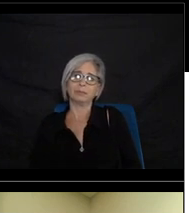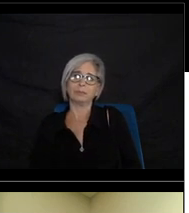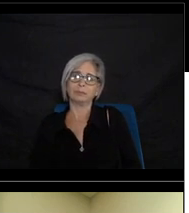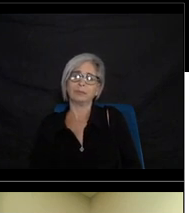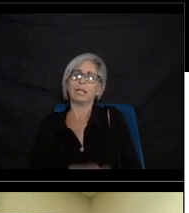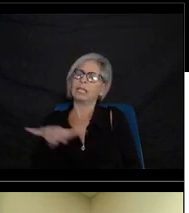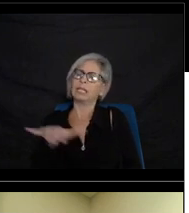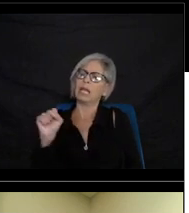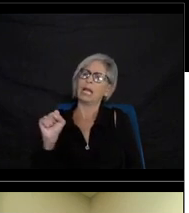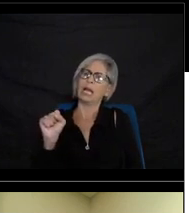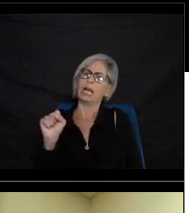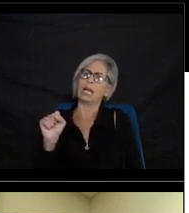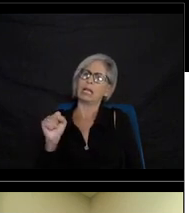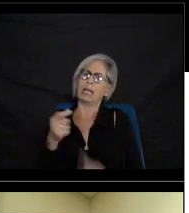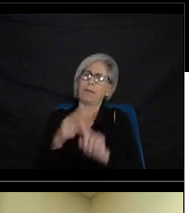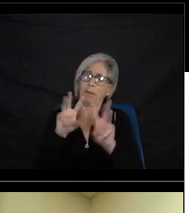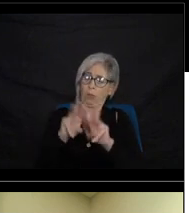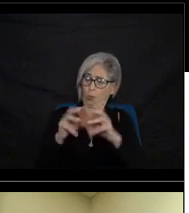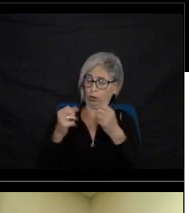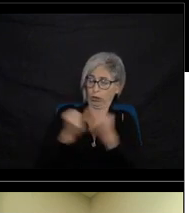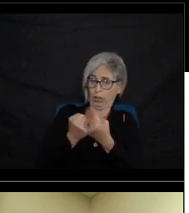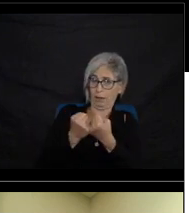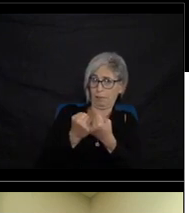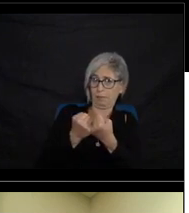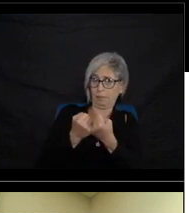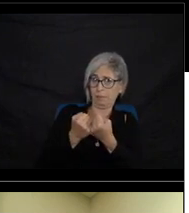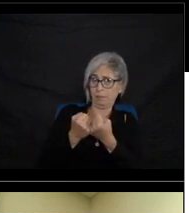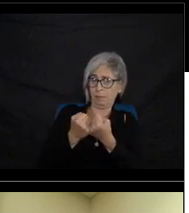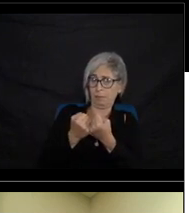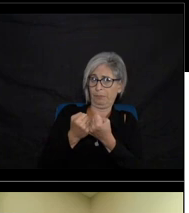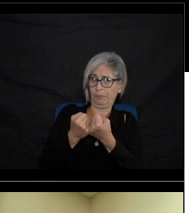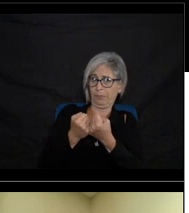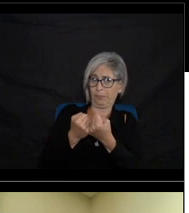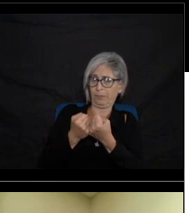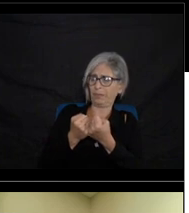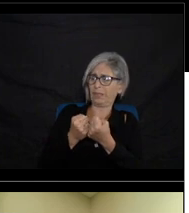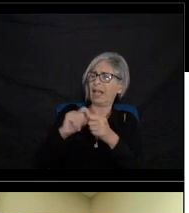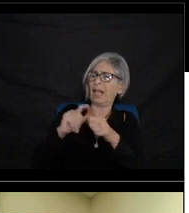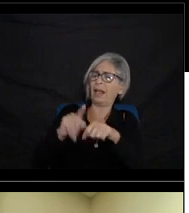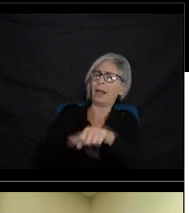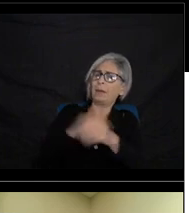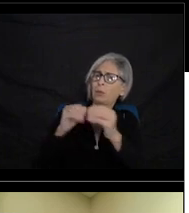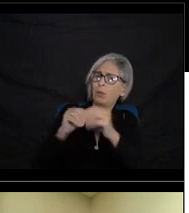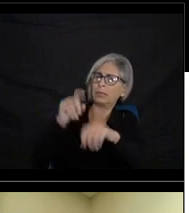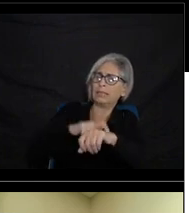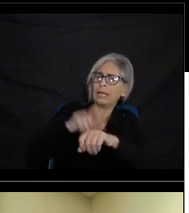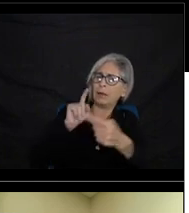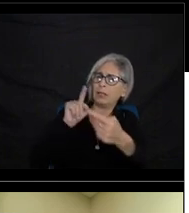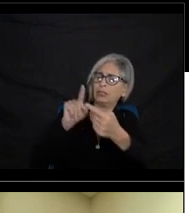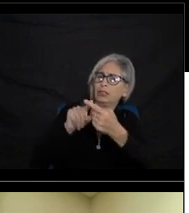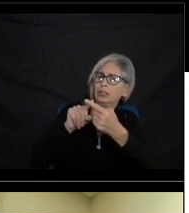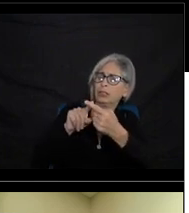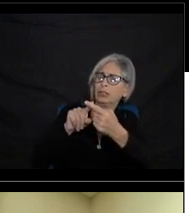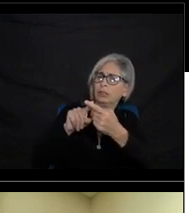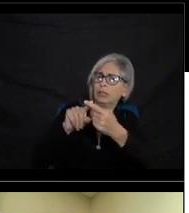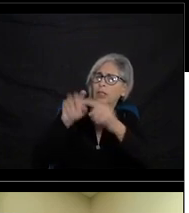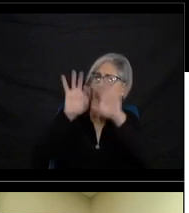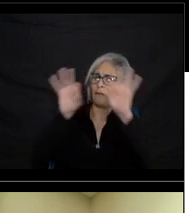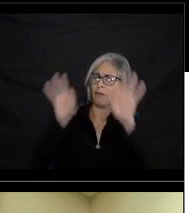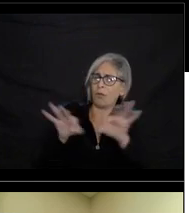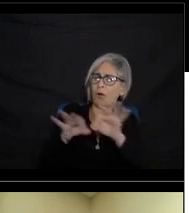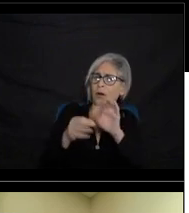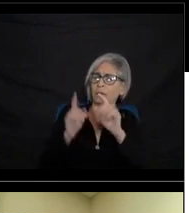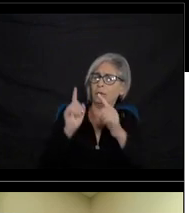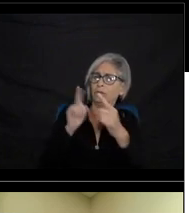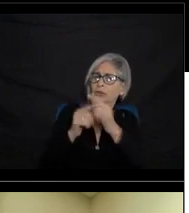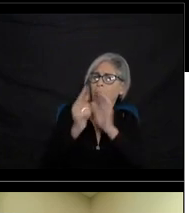Yeah, so from the workshop, Colin, how much longer until after that to put these in the form of an ordinance that would then